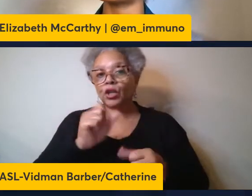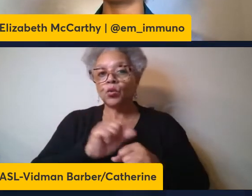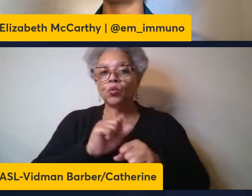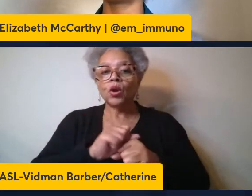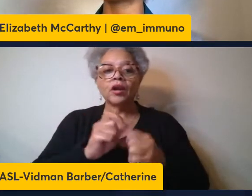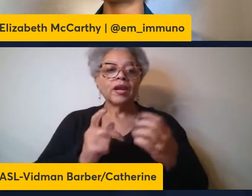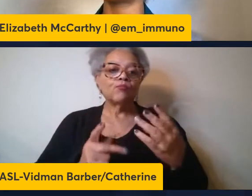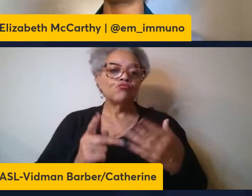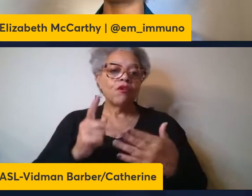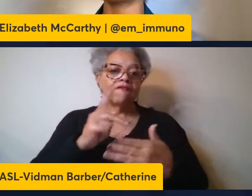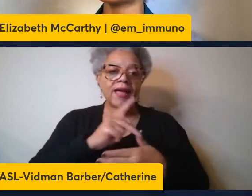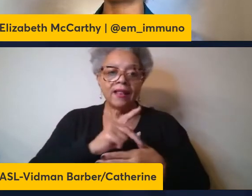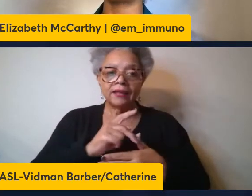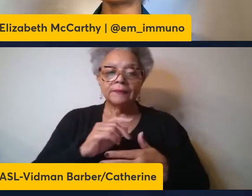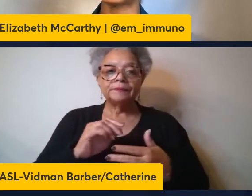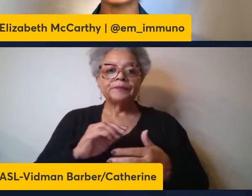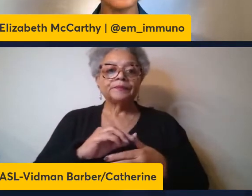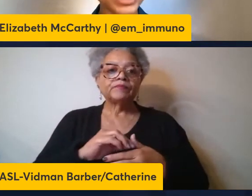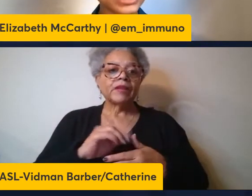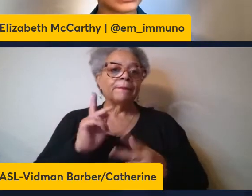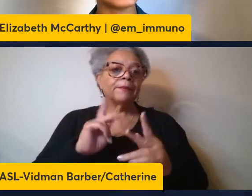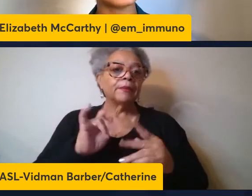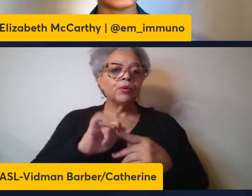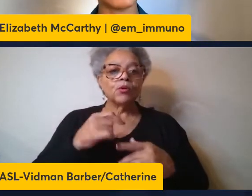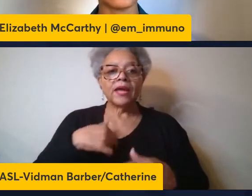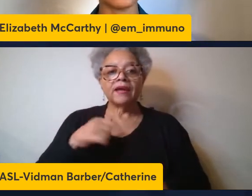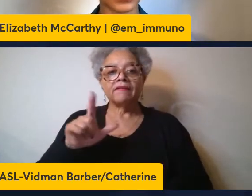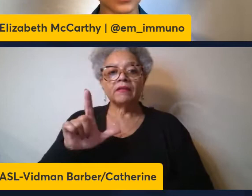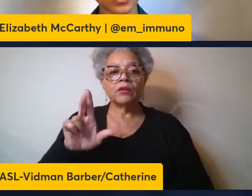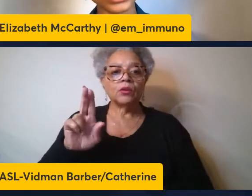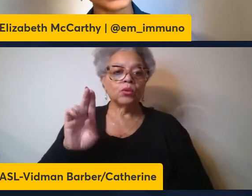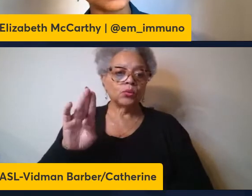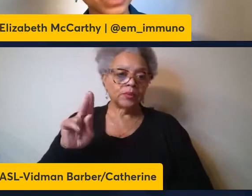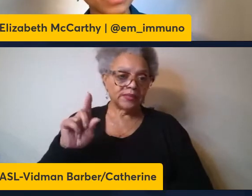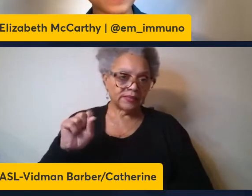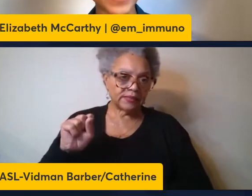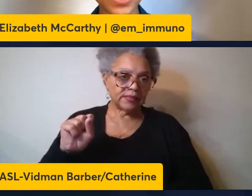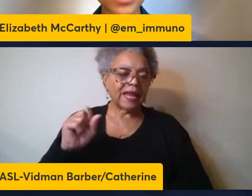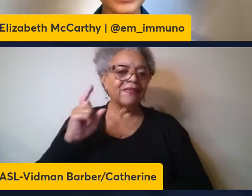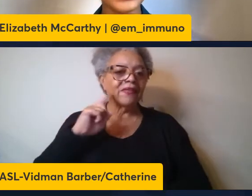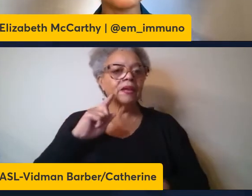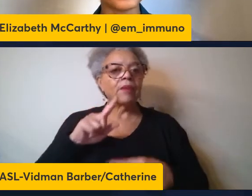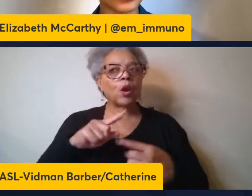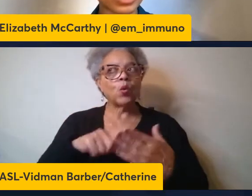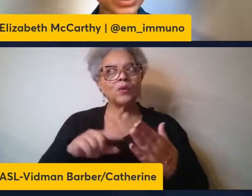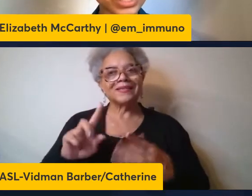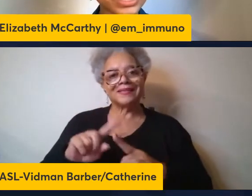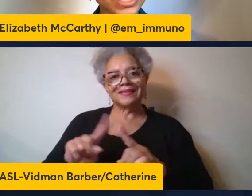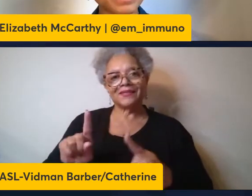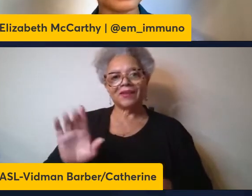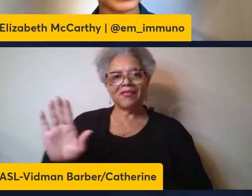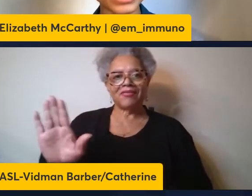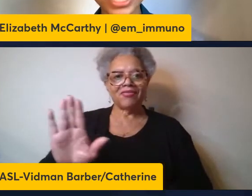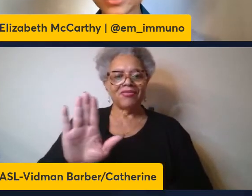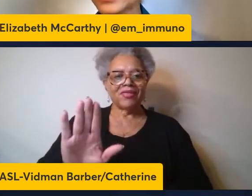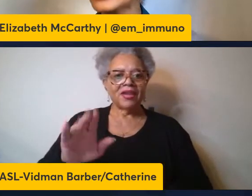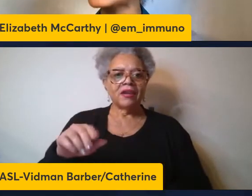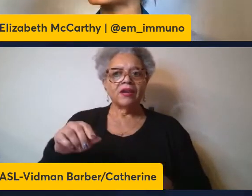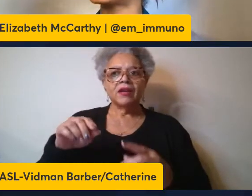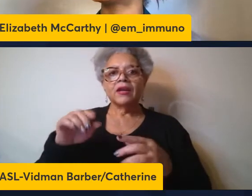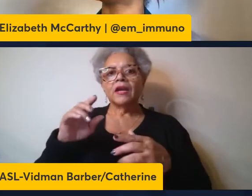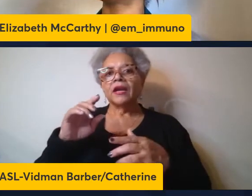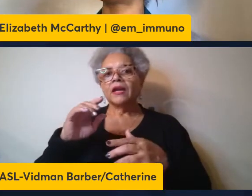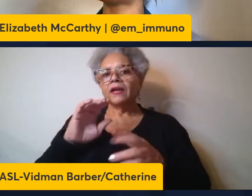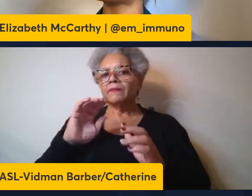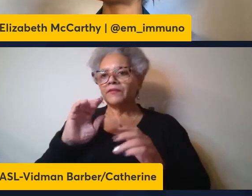profiling people who had lupus and thinking about what was different in their peripheral immune system compared to